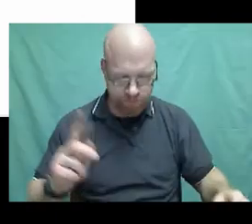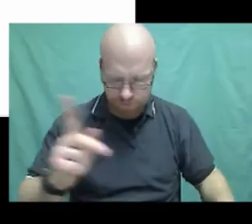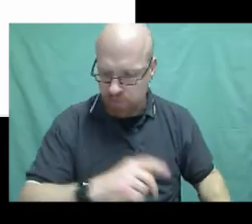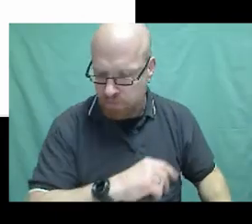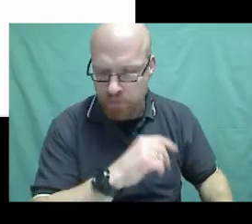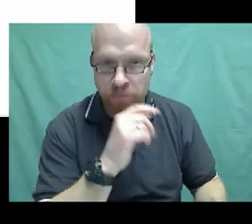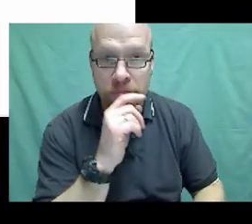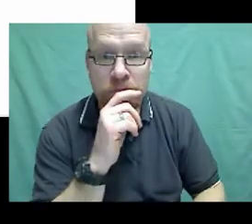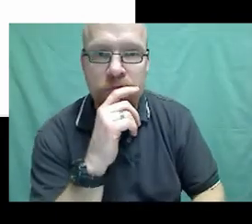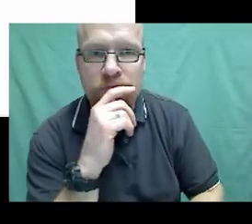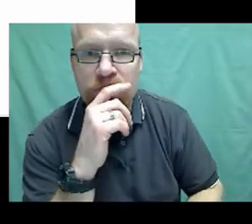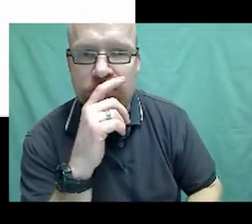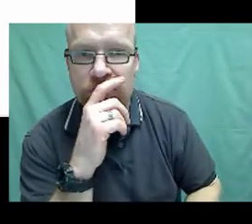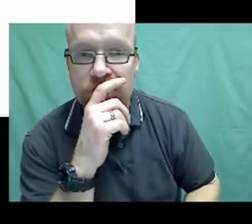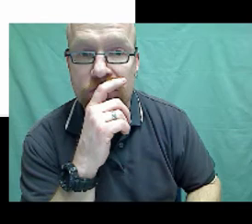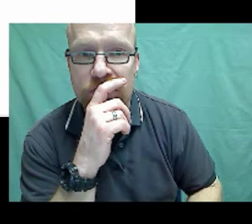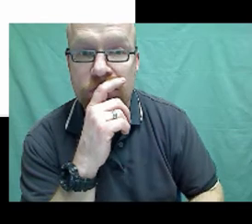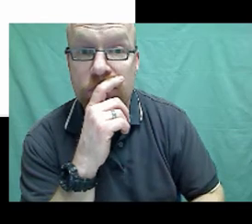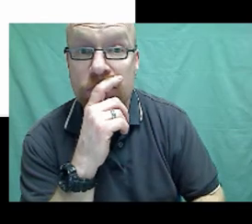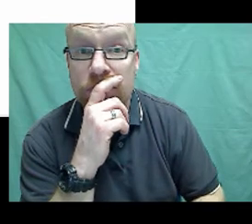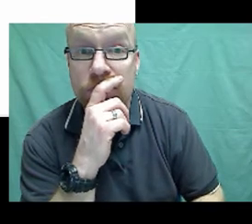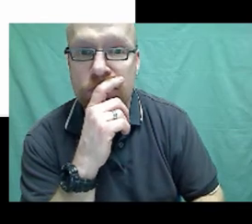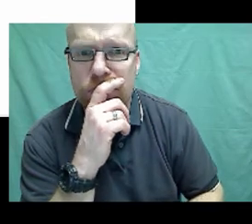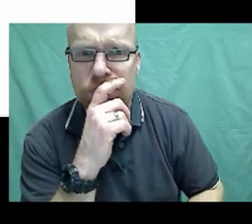is plug in the numbers where they belong.